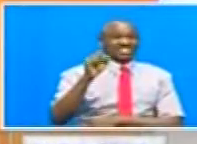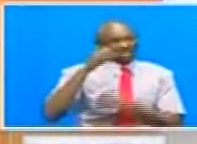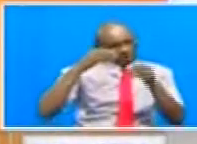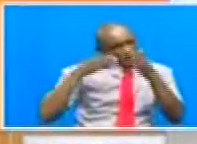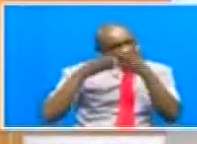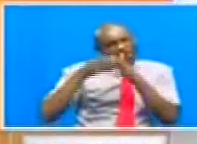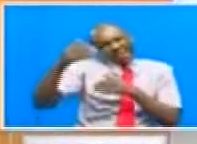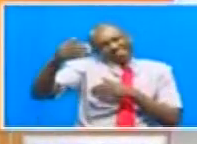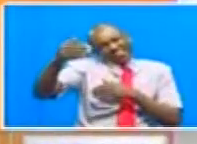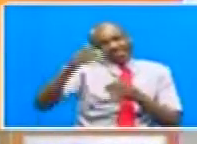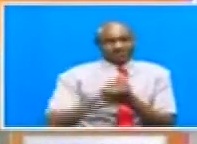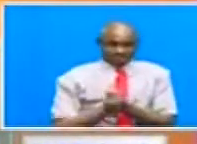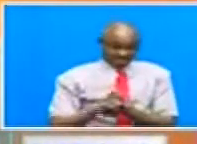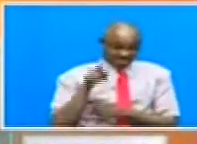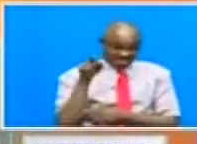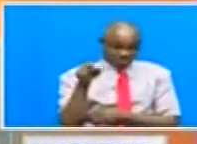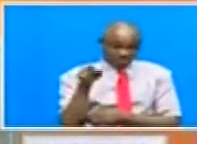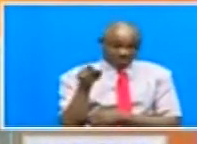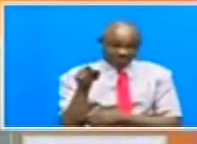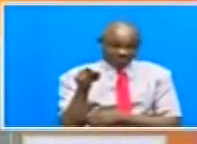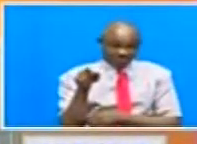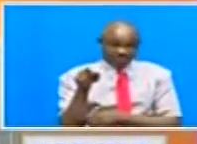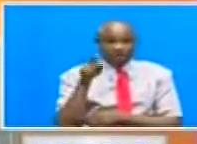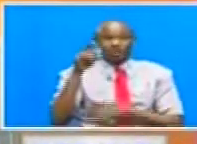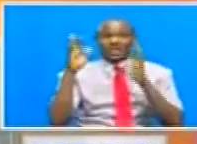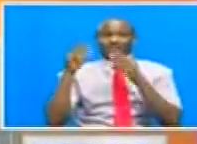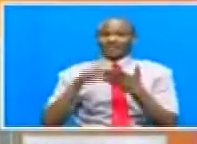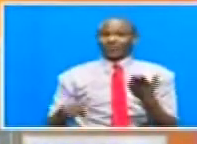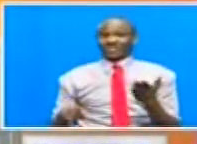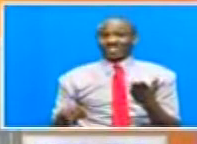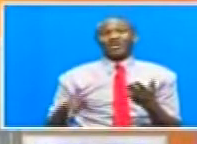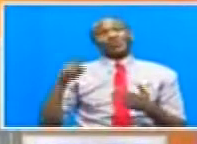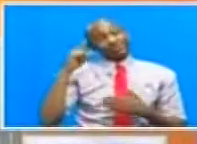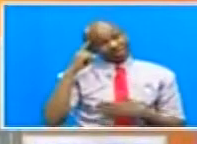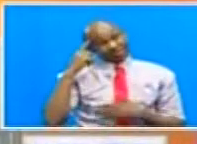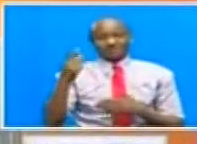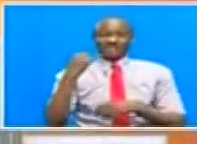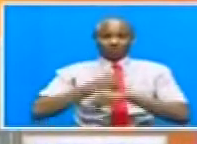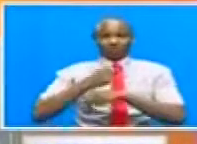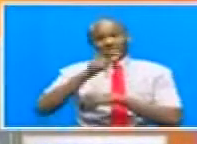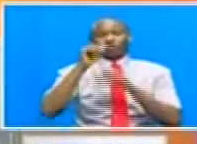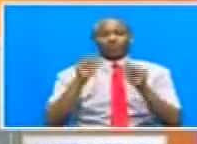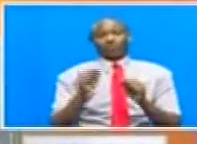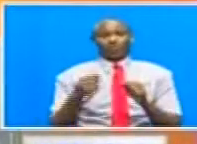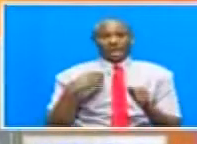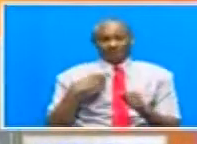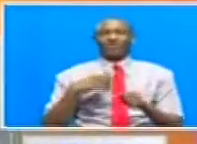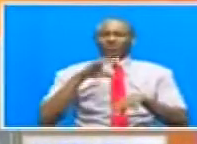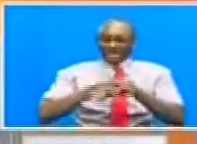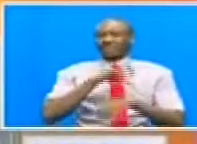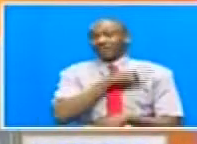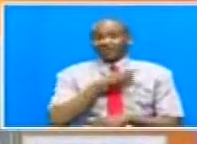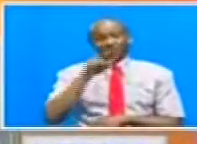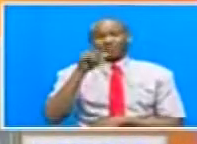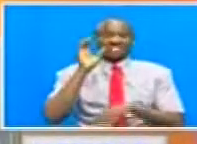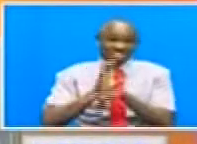end, it is, you would expect that the school institution would get maximum benefit